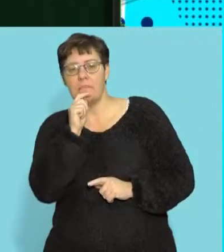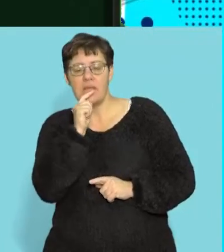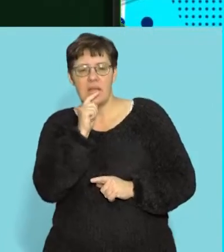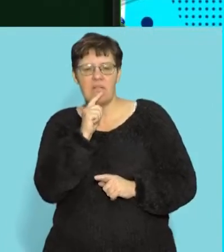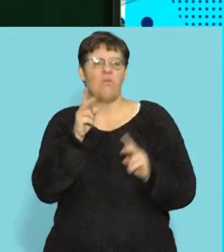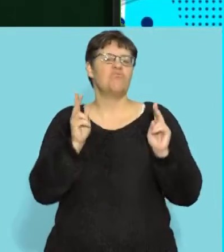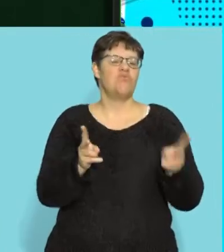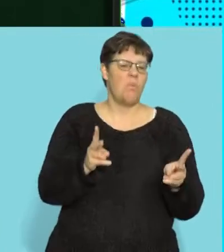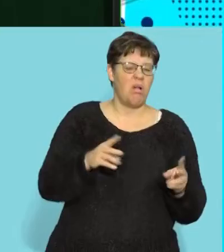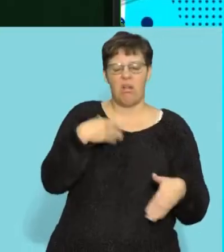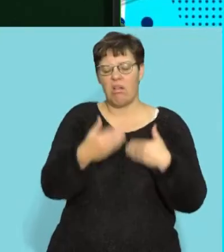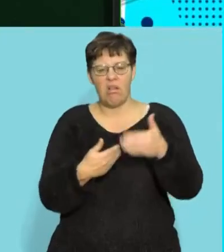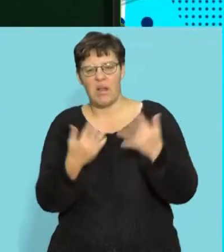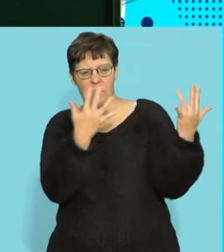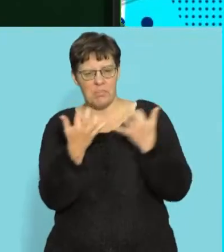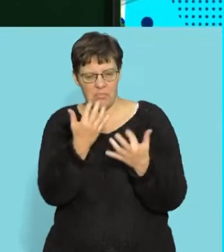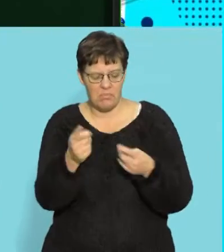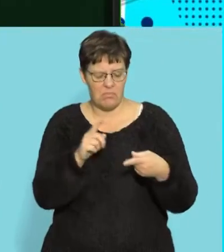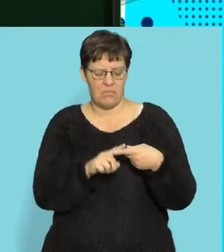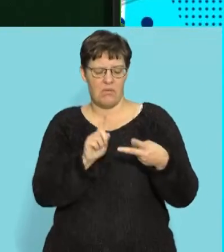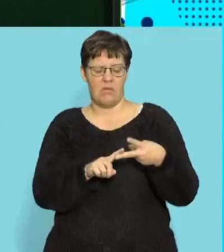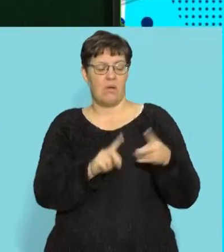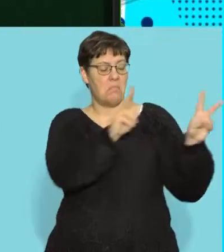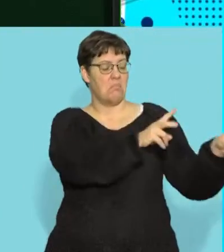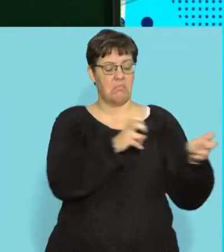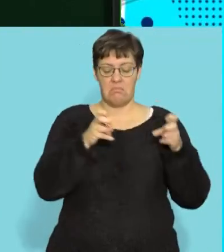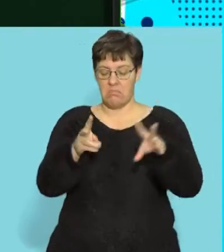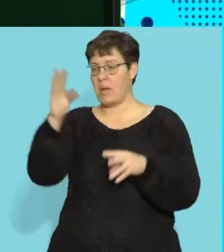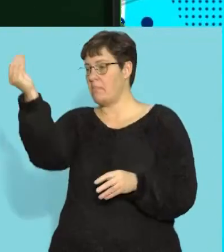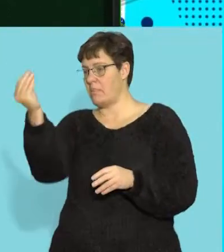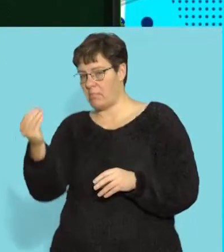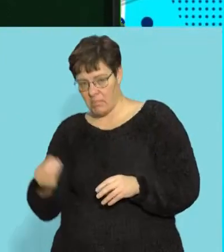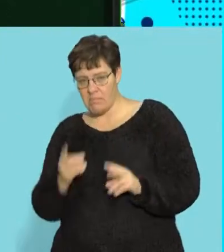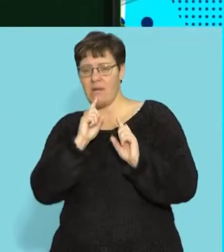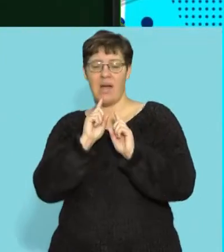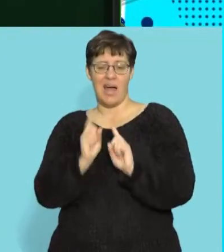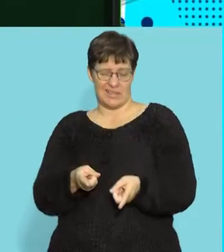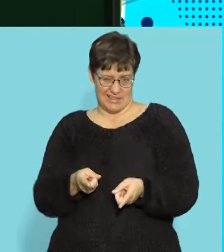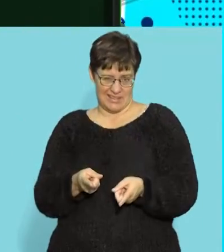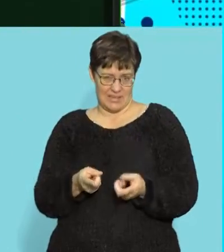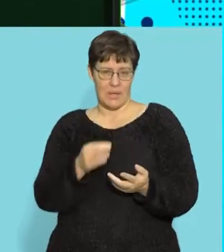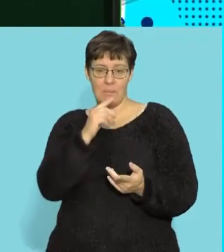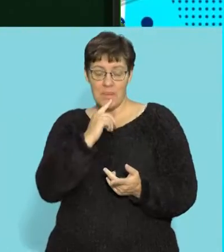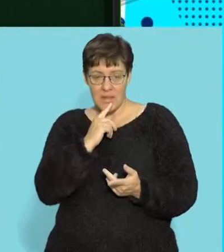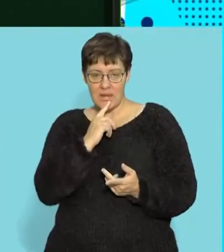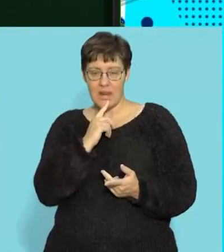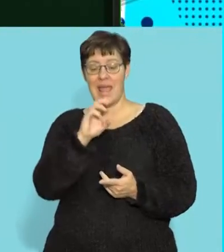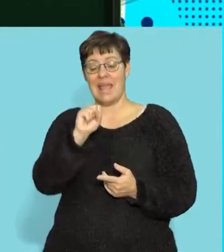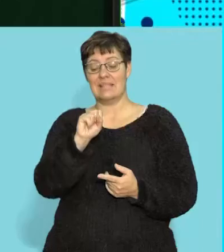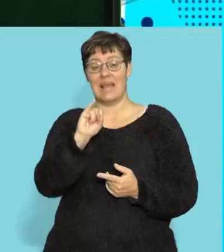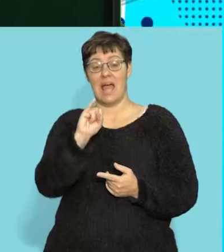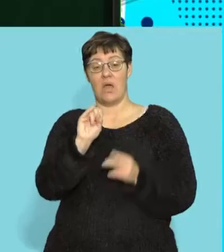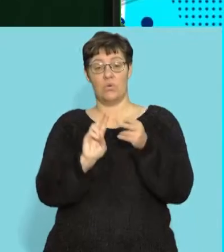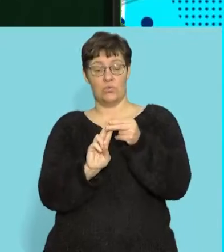routine calculation. You know, it requires simply your formula, your substitution, and the answer, which includes the correct